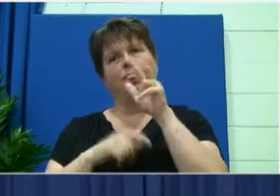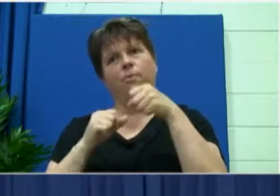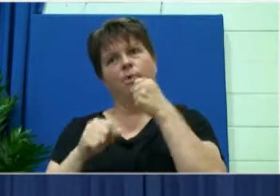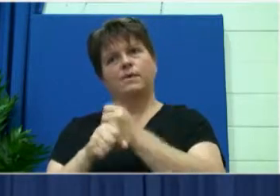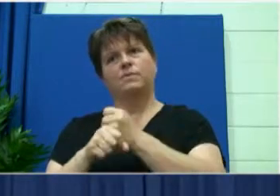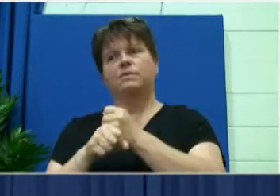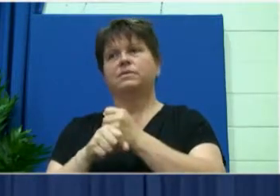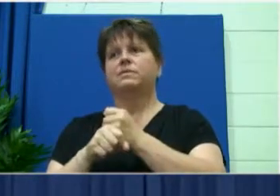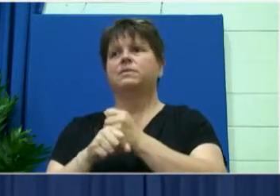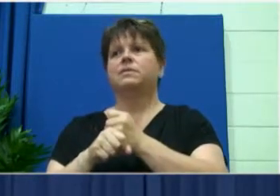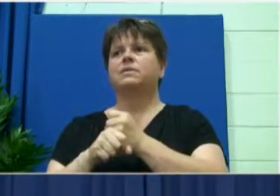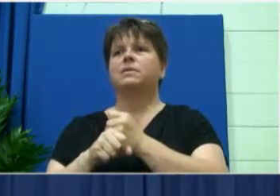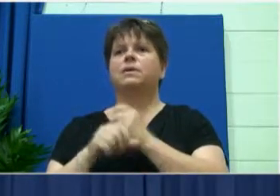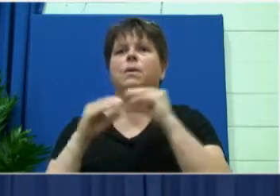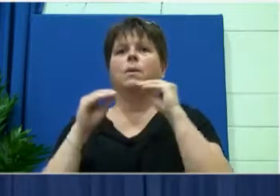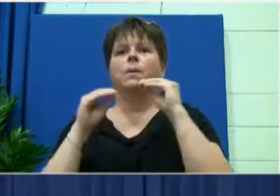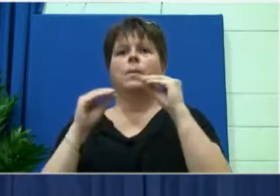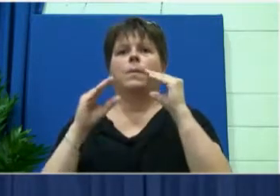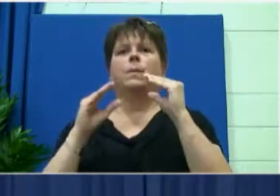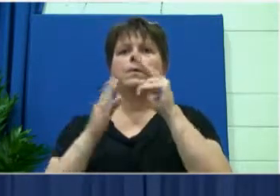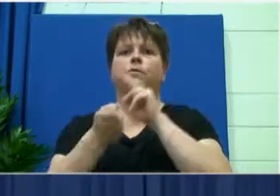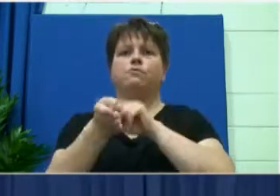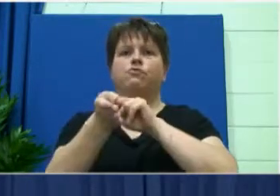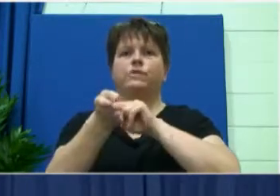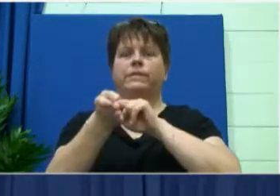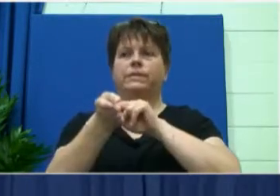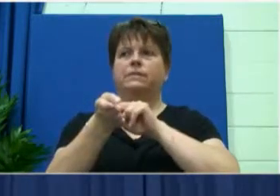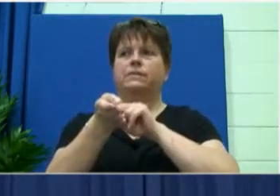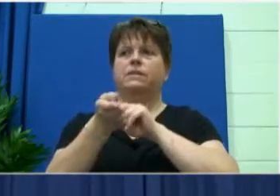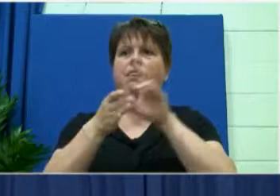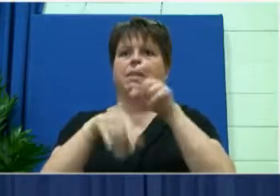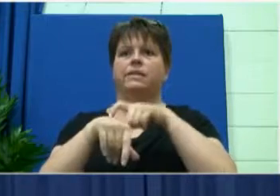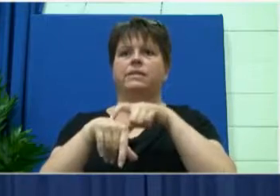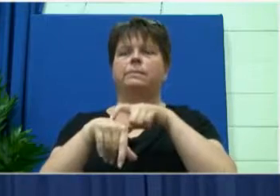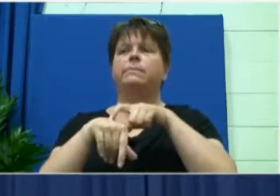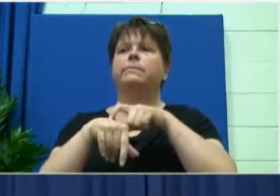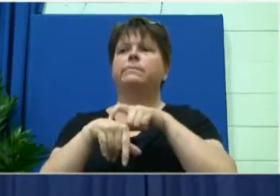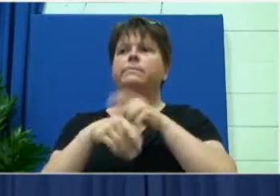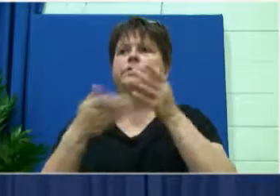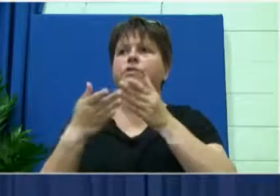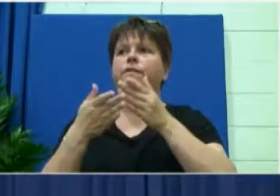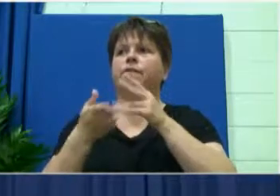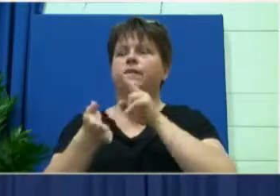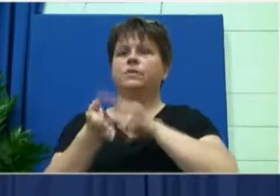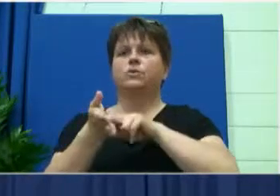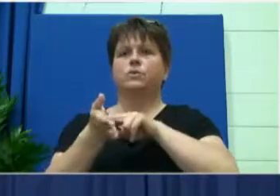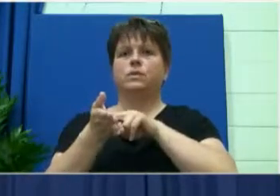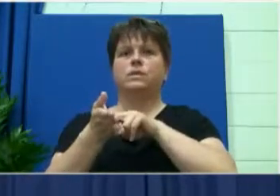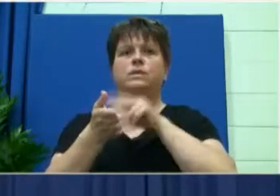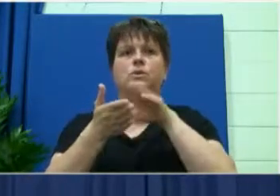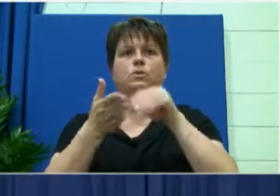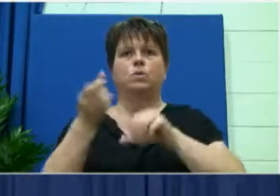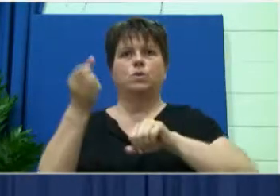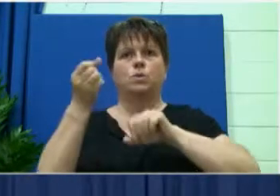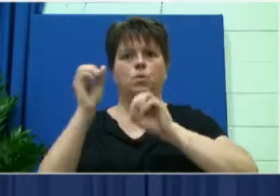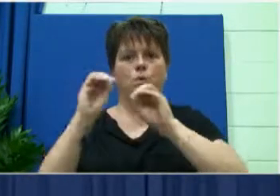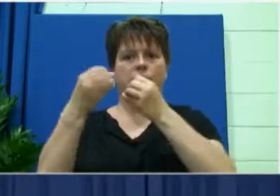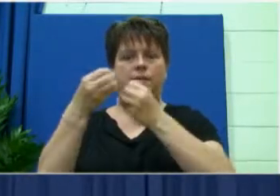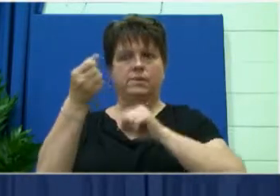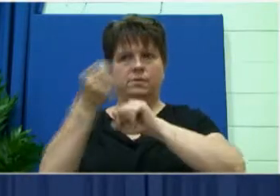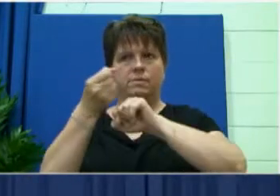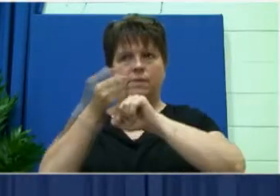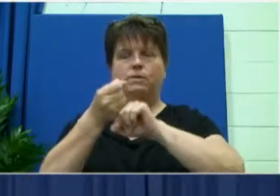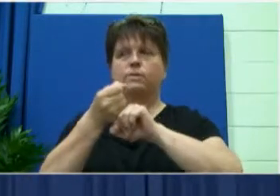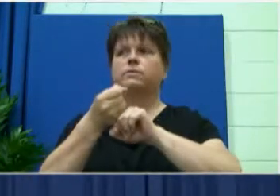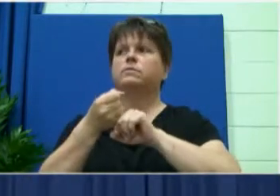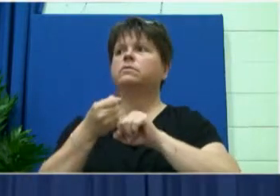as a professor in nursing. During that time, she has served as a nursing student organization sponsor,